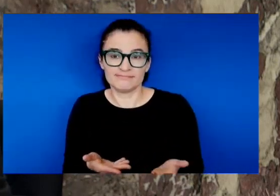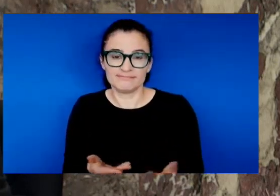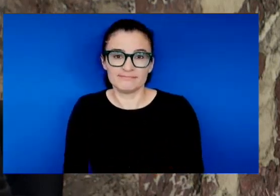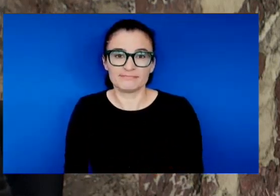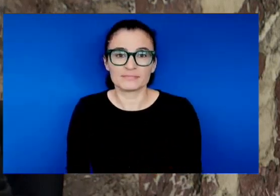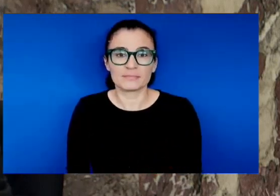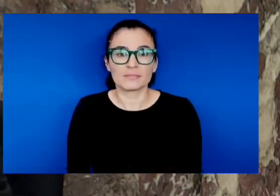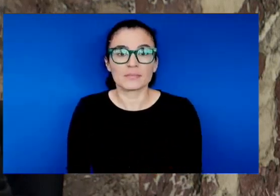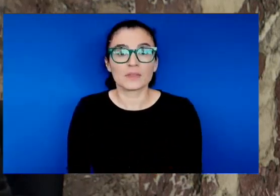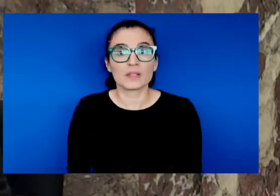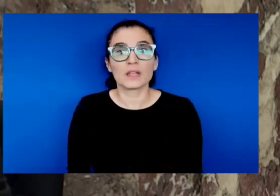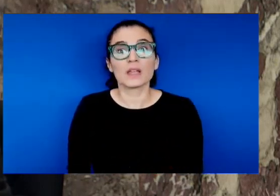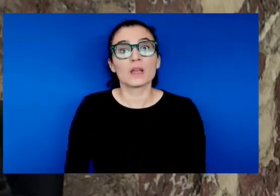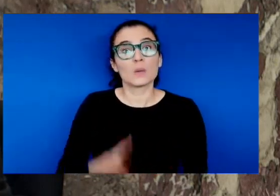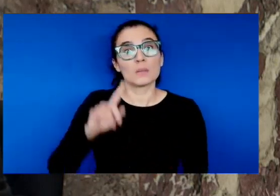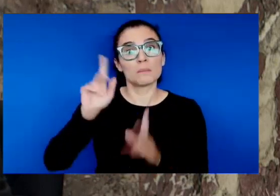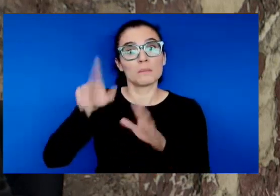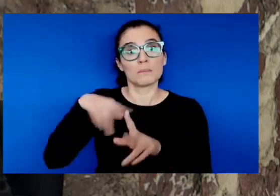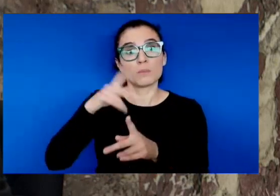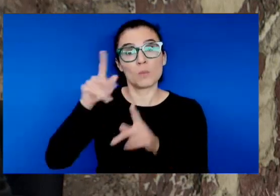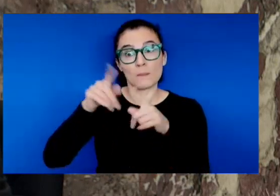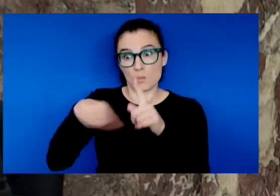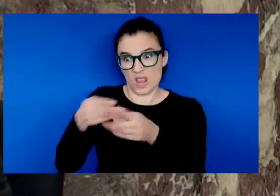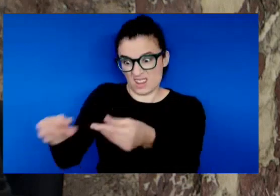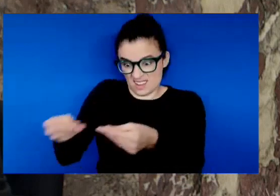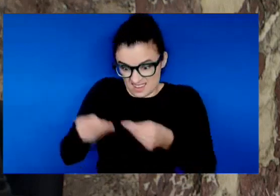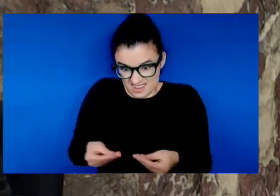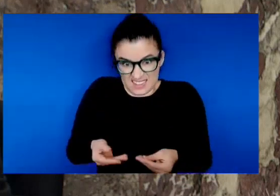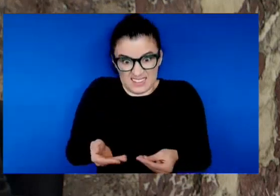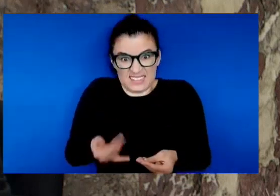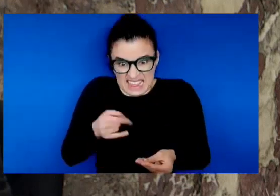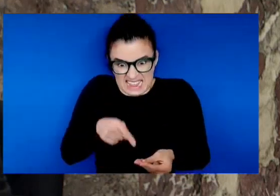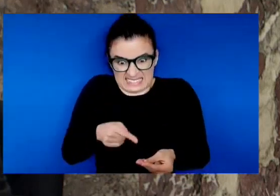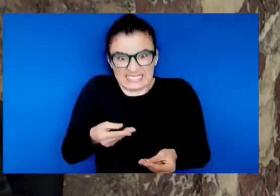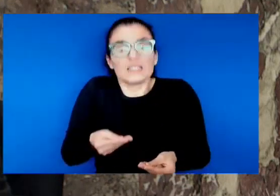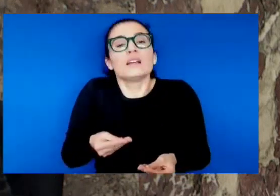cases all the time, every time, and in every case.